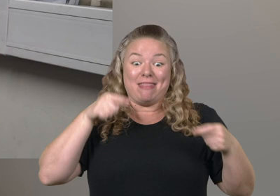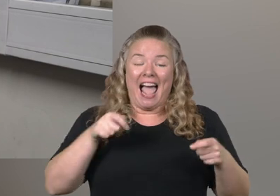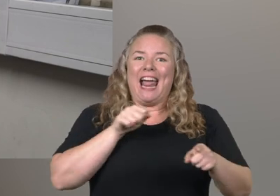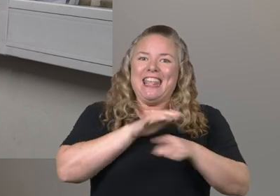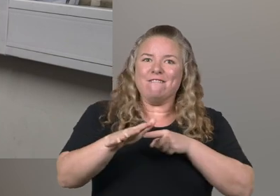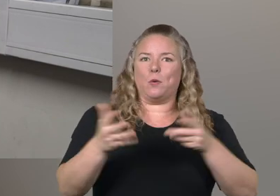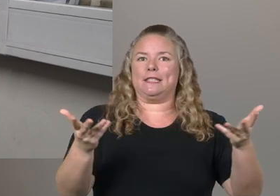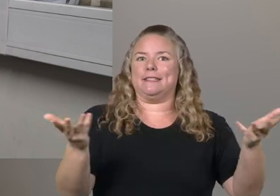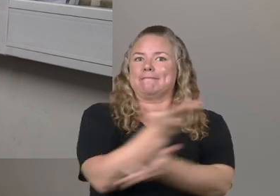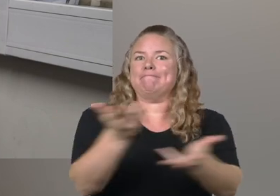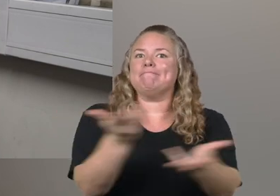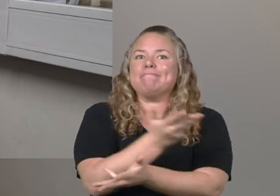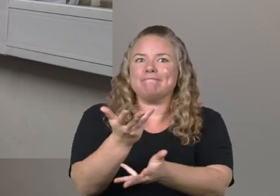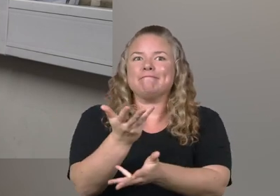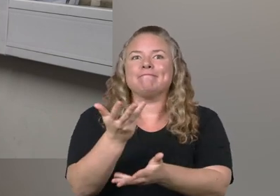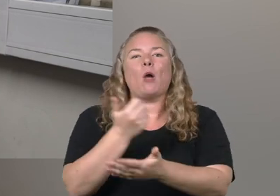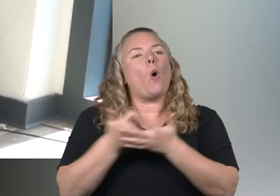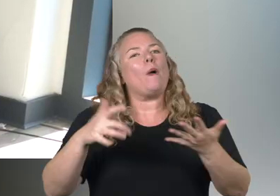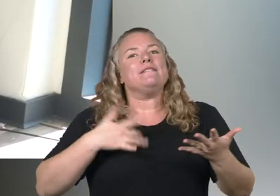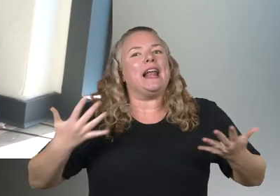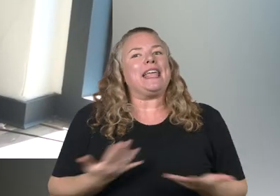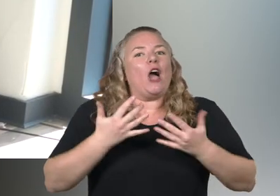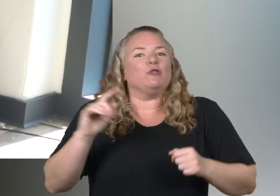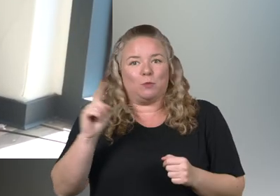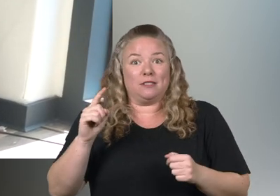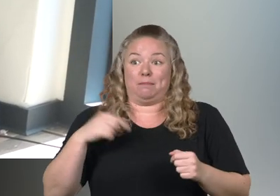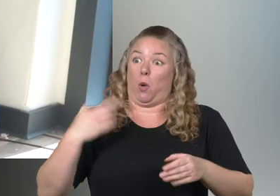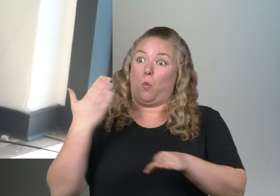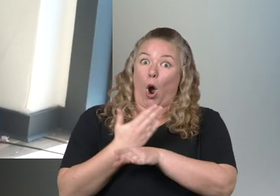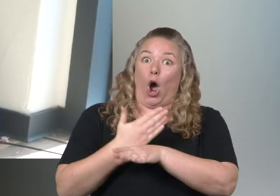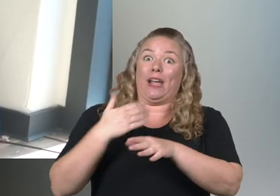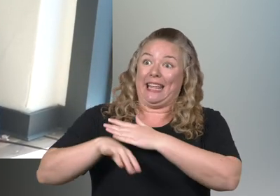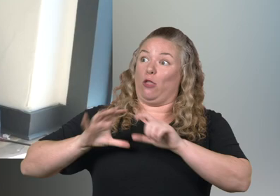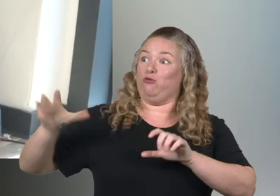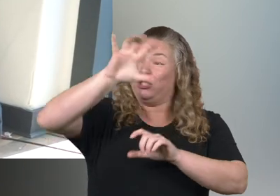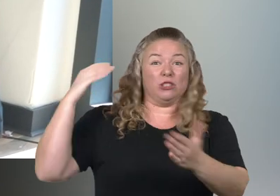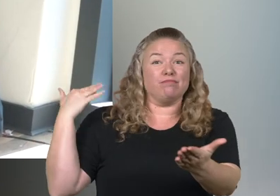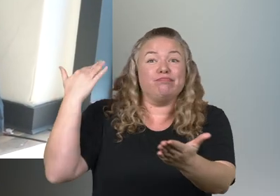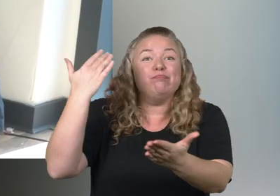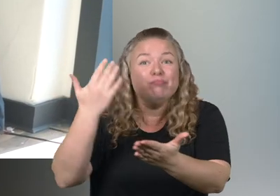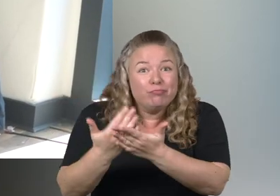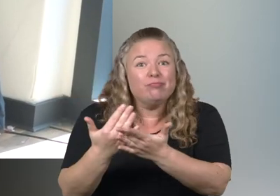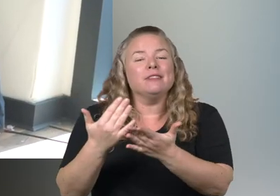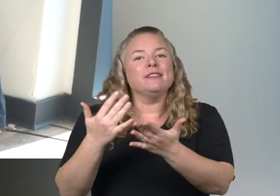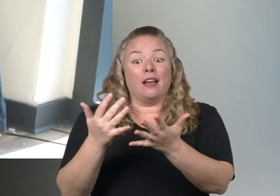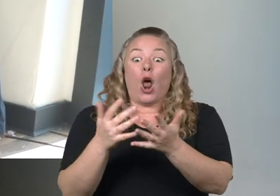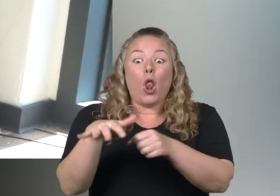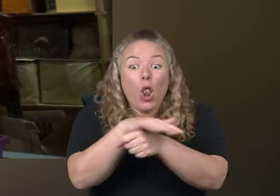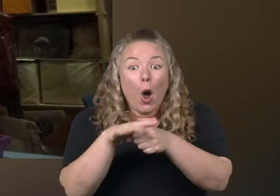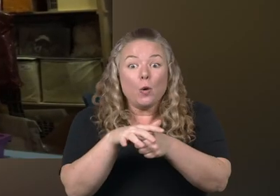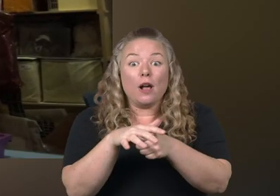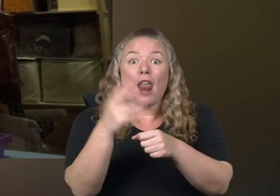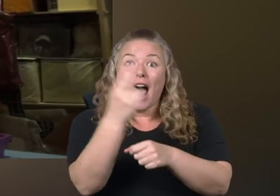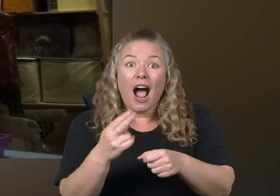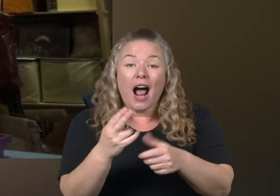But I suppose what's always encouraged me has been, you know, as somebody who's worked in the regions all my working career, is the